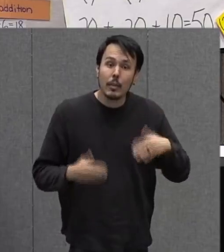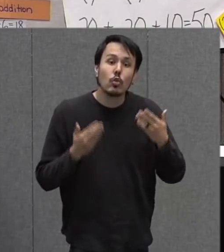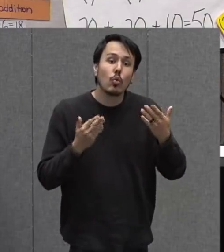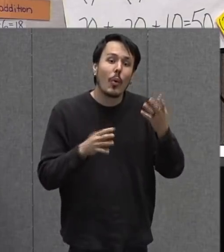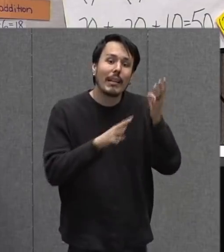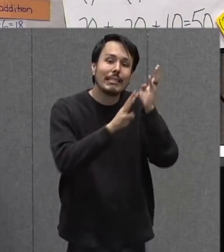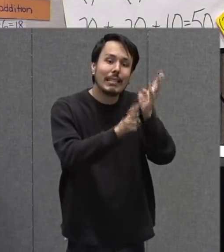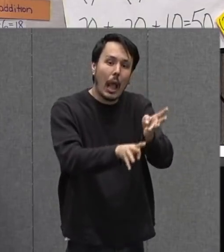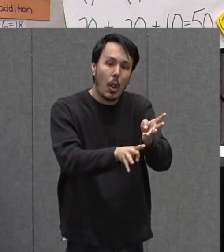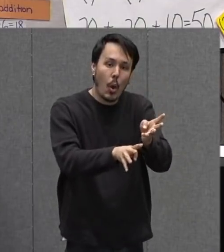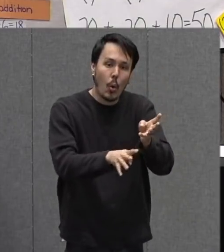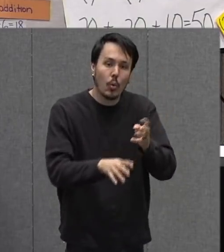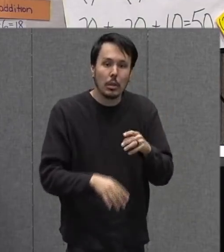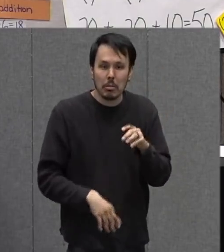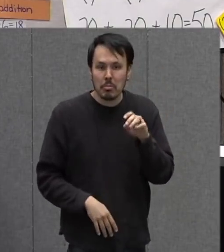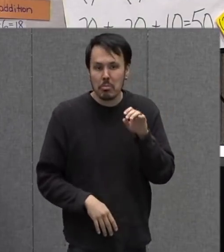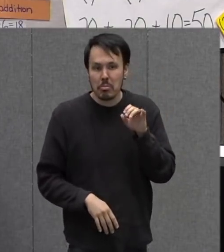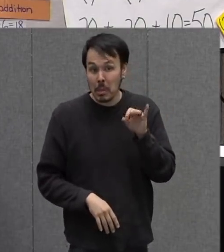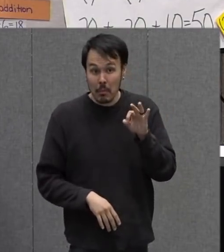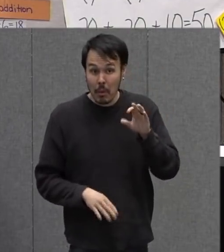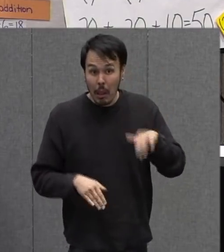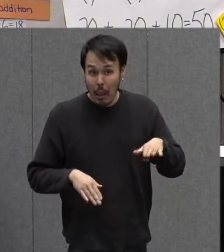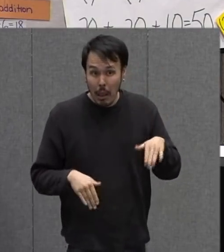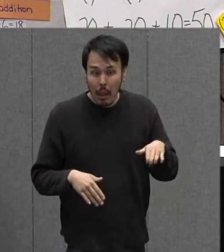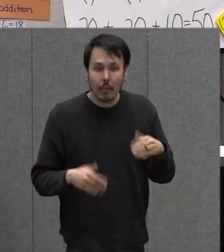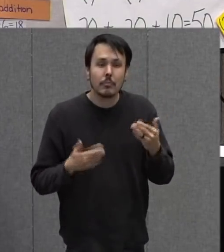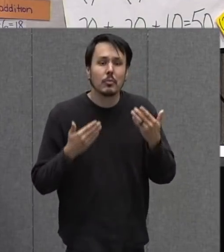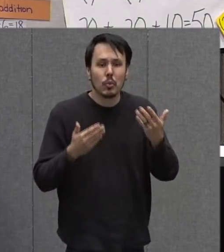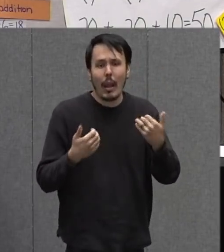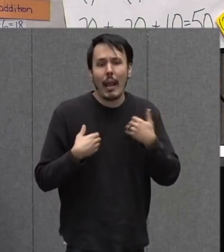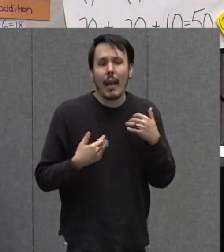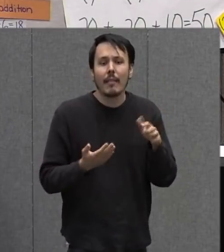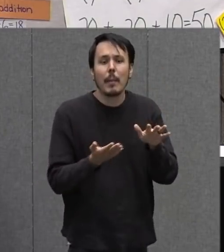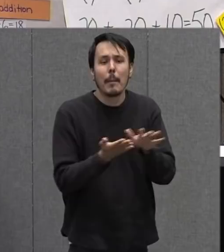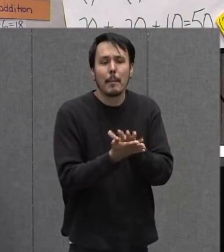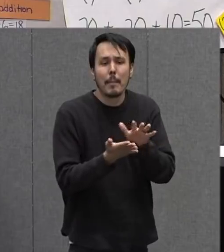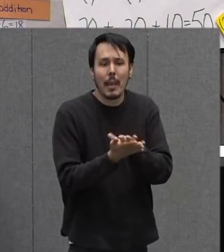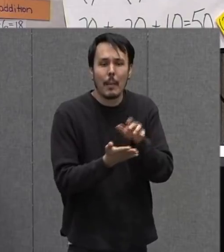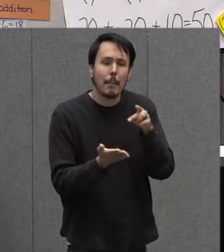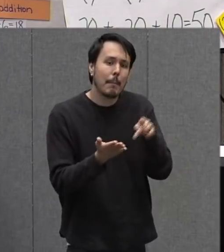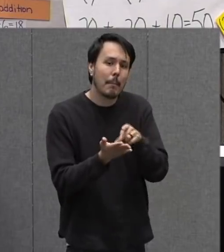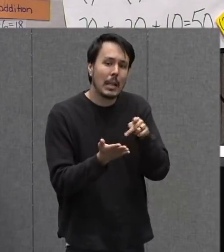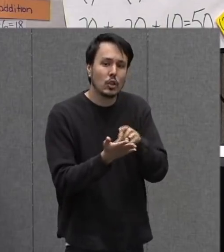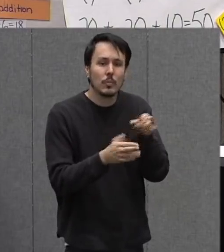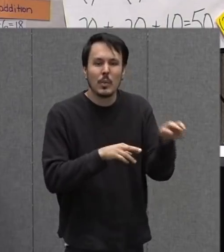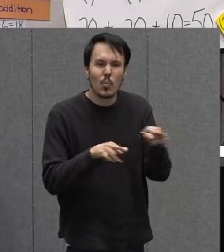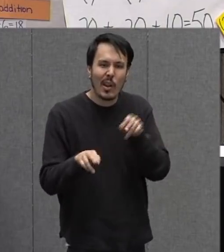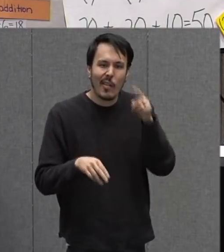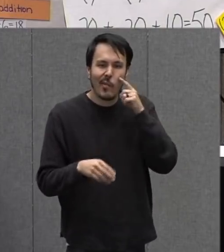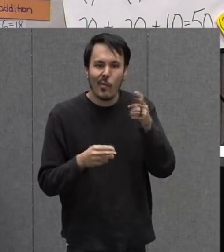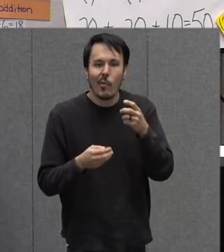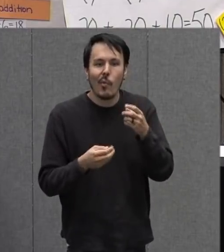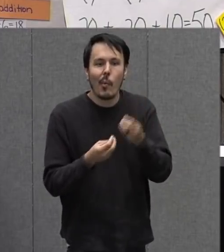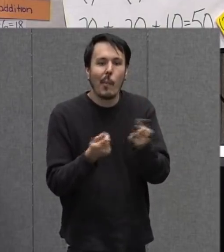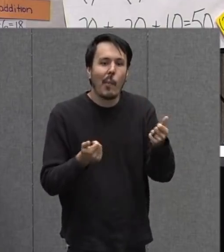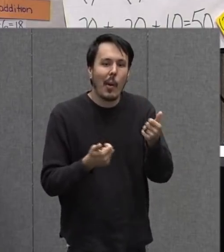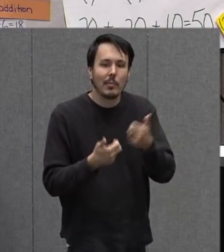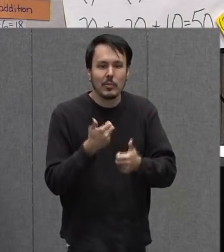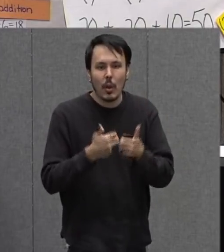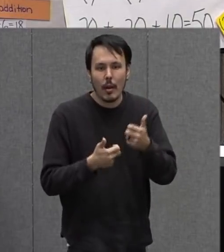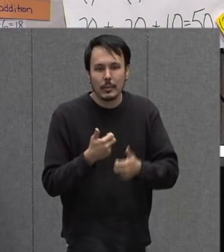just follow along, have a paper and pencil, and be ready to do some awesome problem solving together. So here is